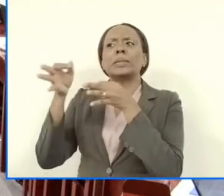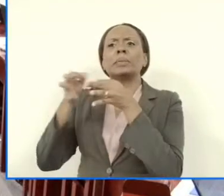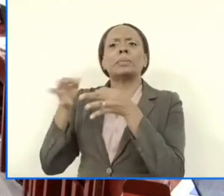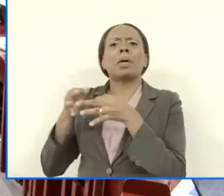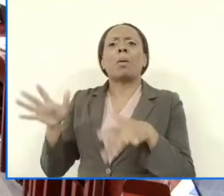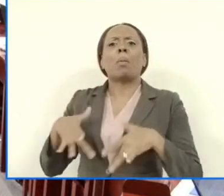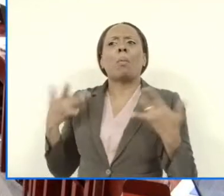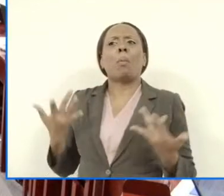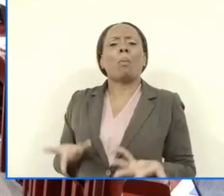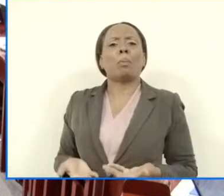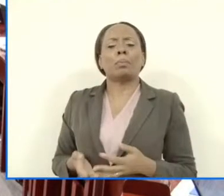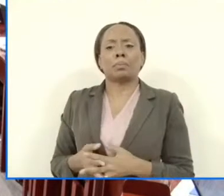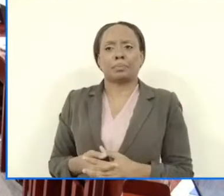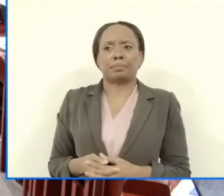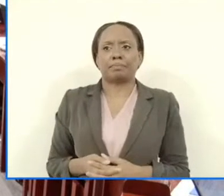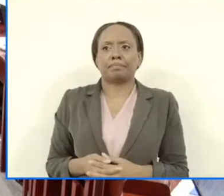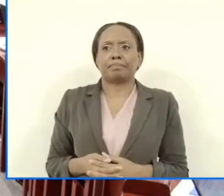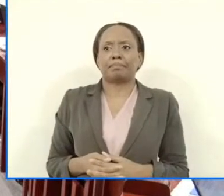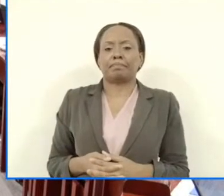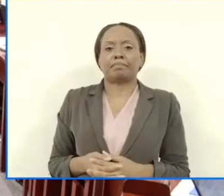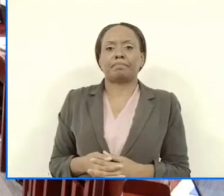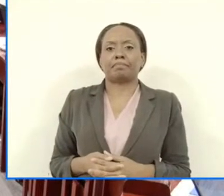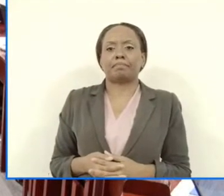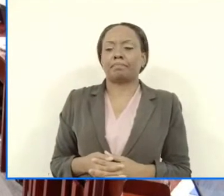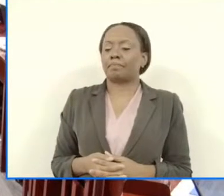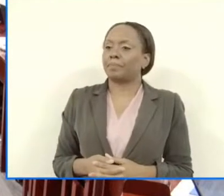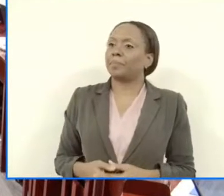is going on for us? Let me just pass this down to you.